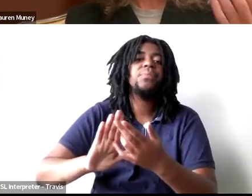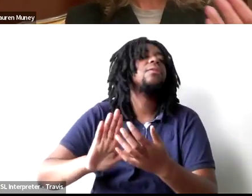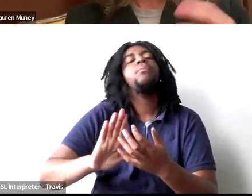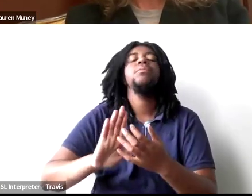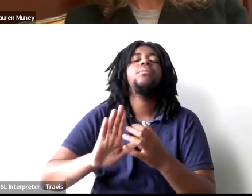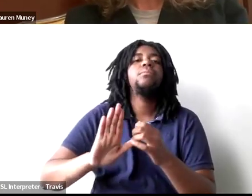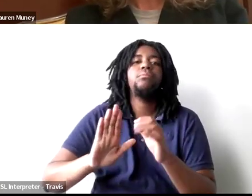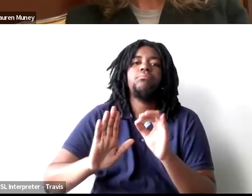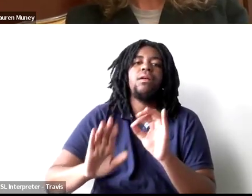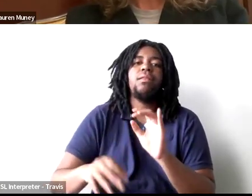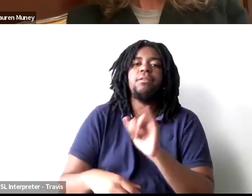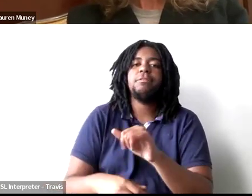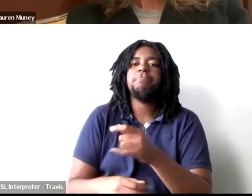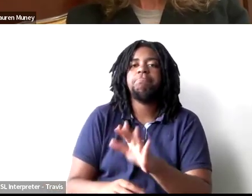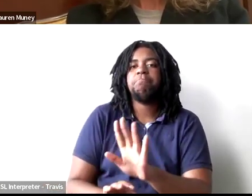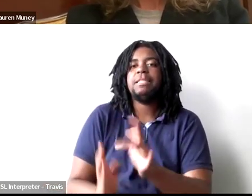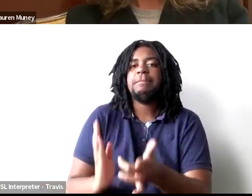answer to talk about Moses.